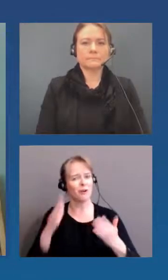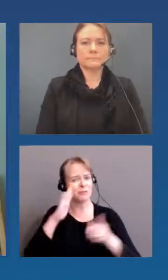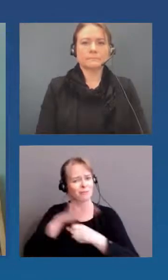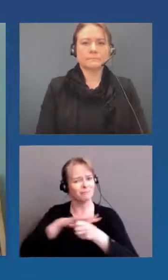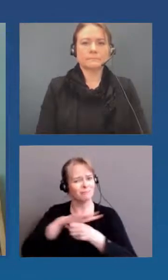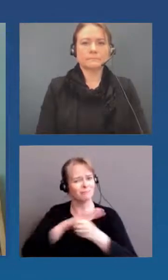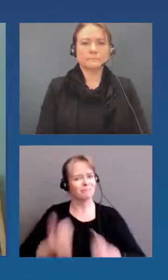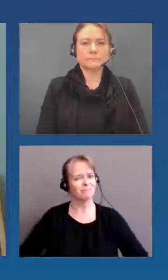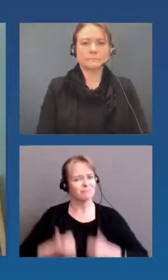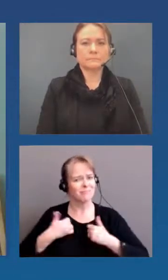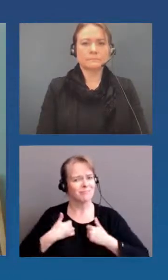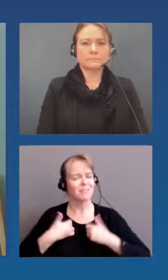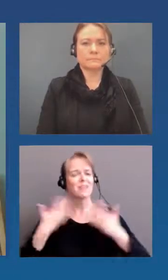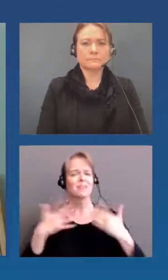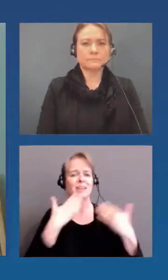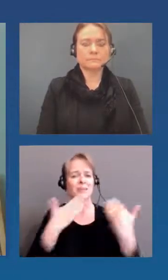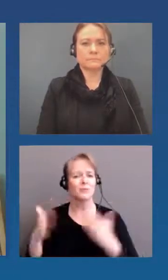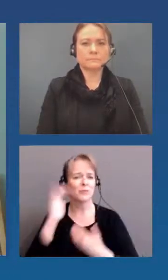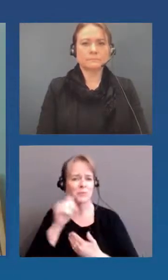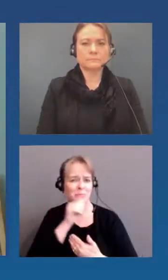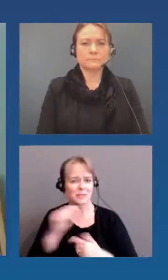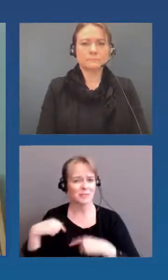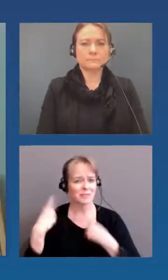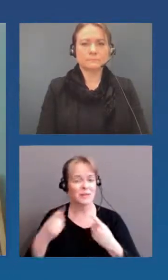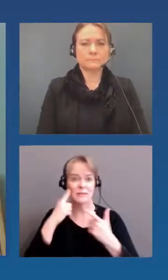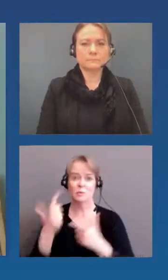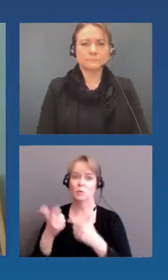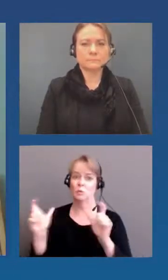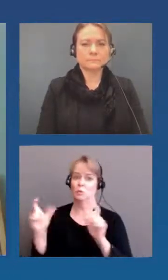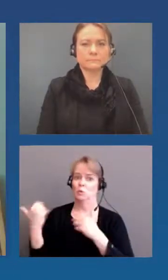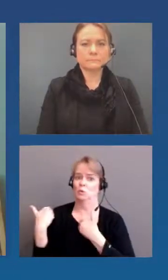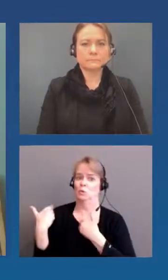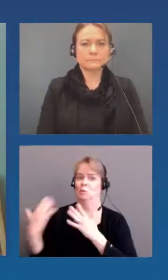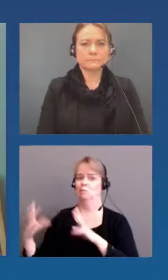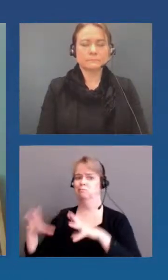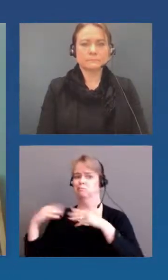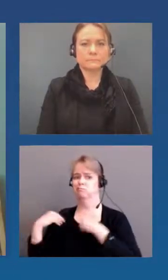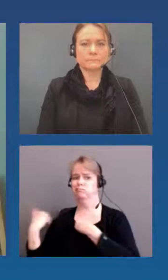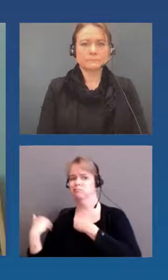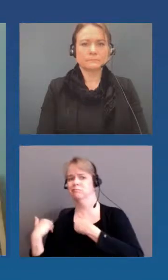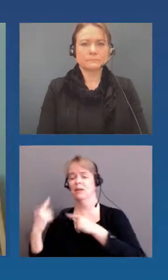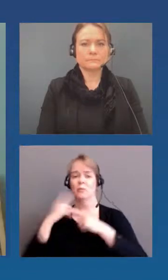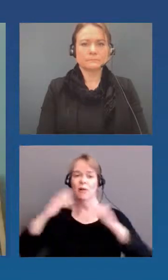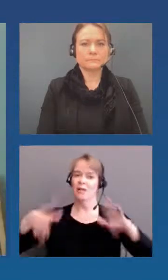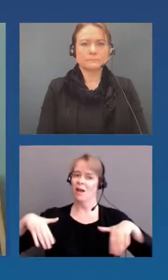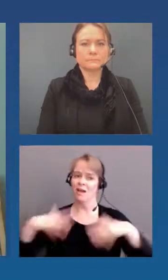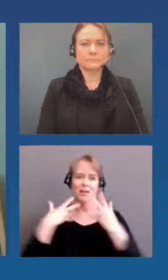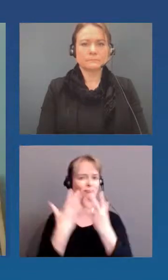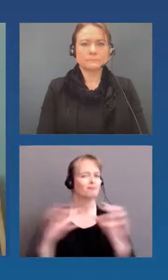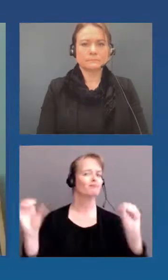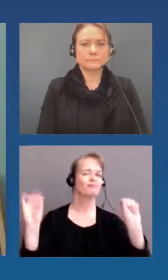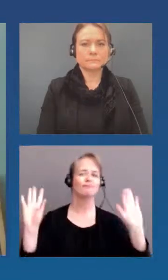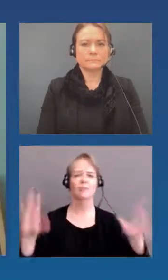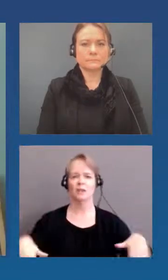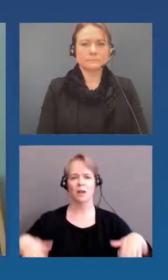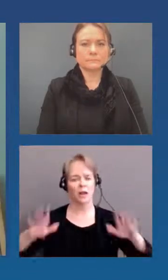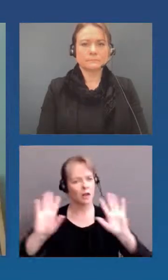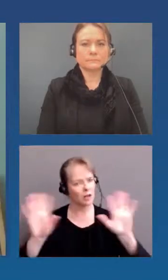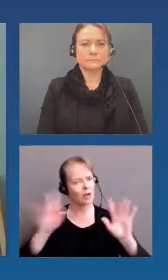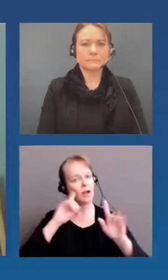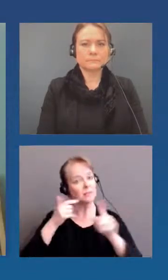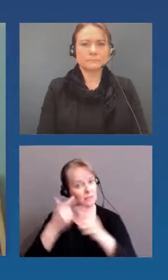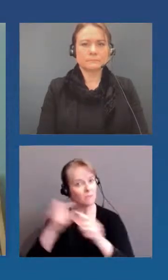undertaking, and we're not out of the woods yet. Until we can get enough people vaccinated, it's important that everyone continue to follow the public